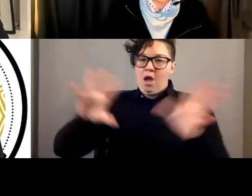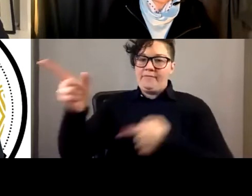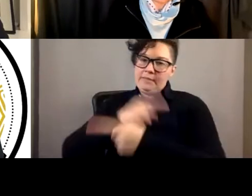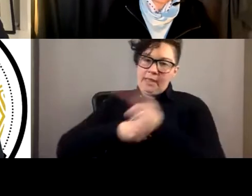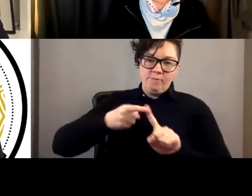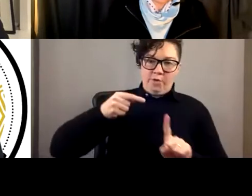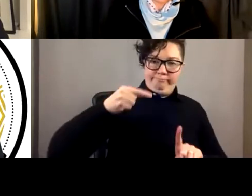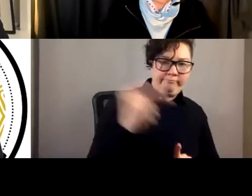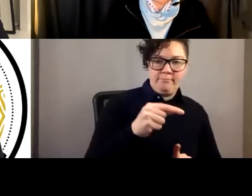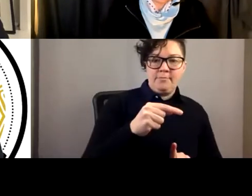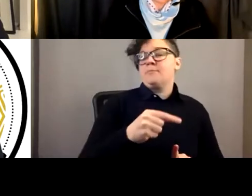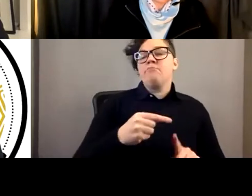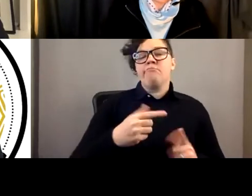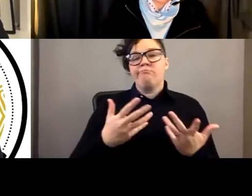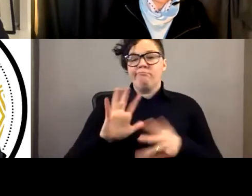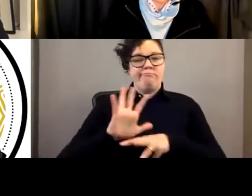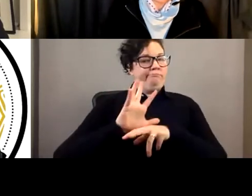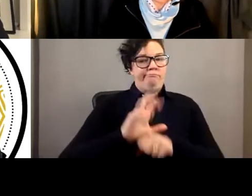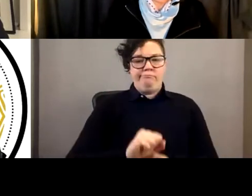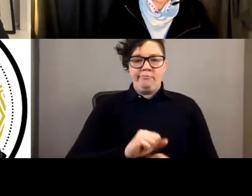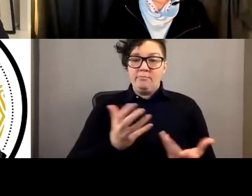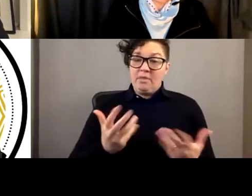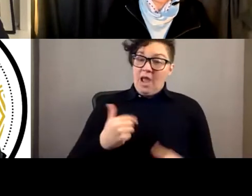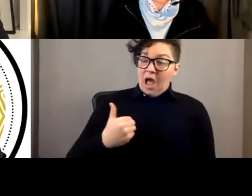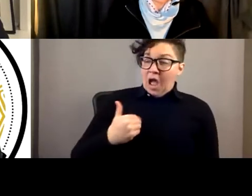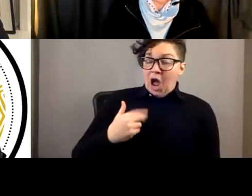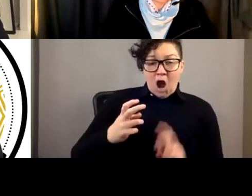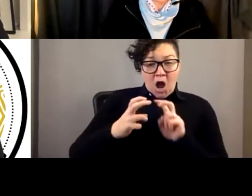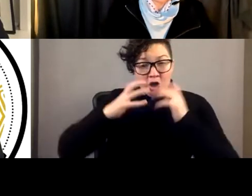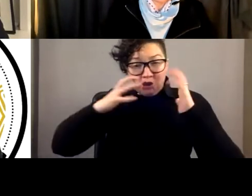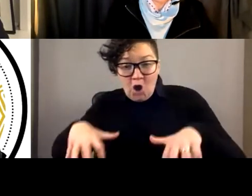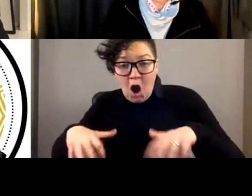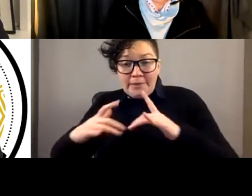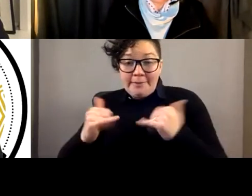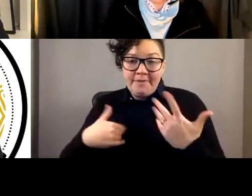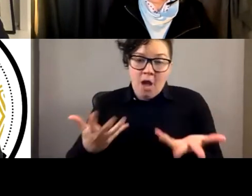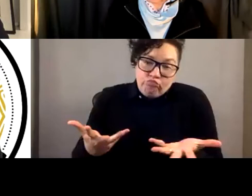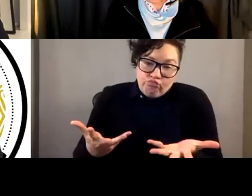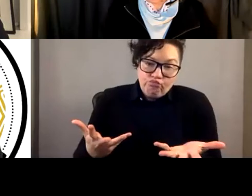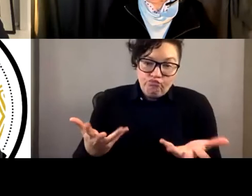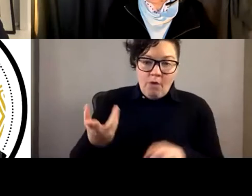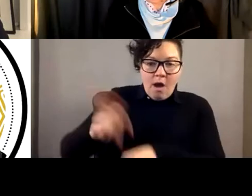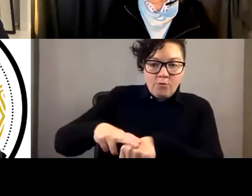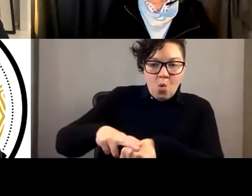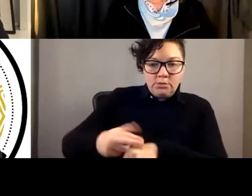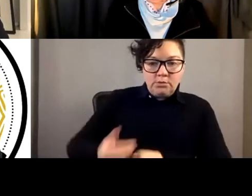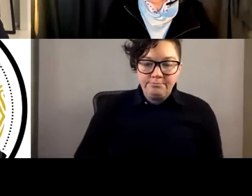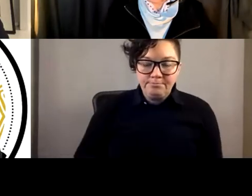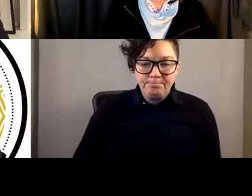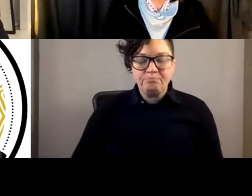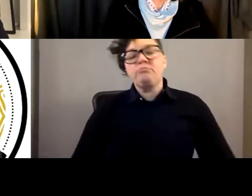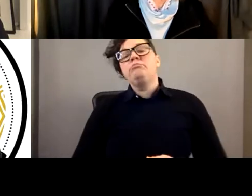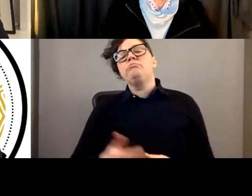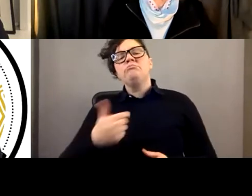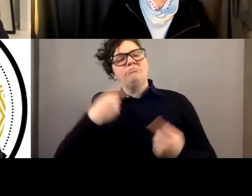as familiar as they are shocking. So where do we go from here? I agree with my fellow panelists wholeheartedly that these